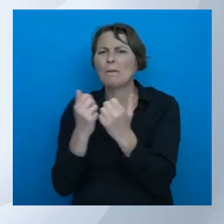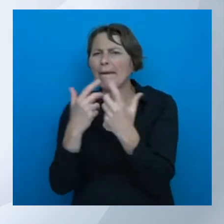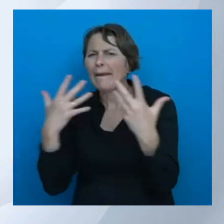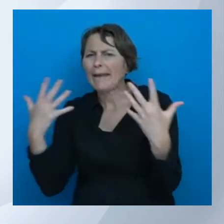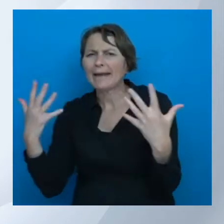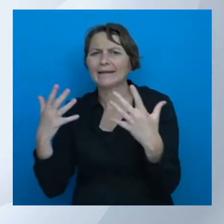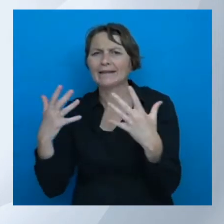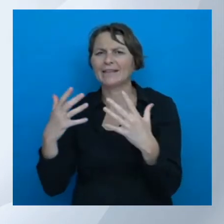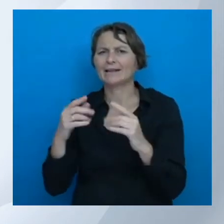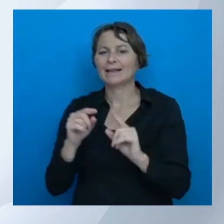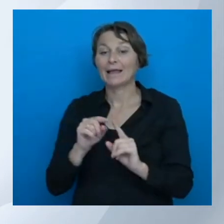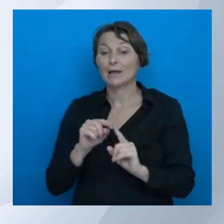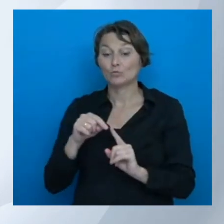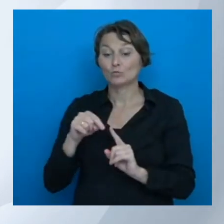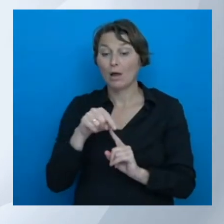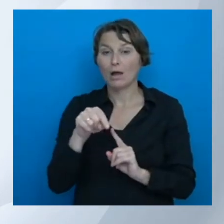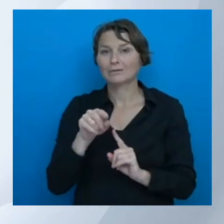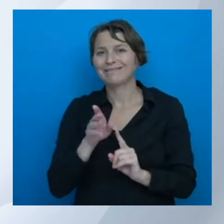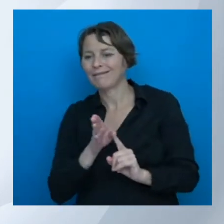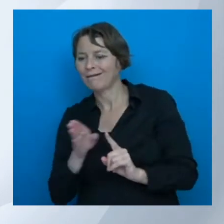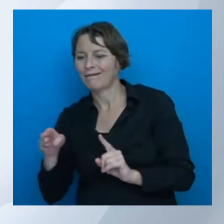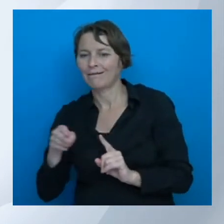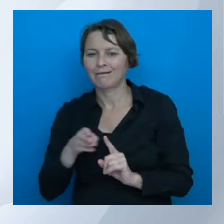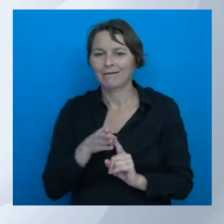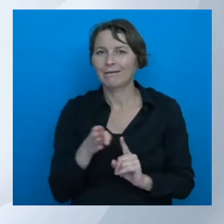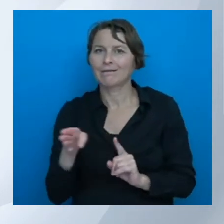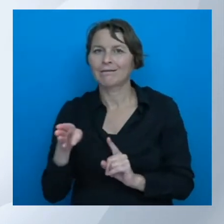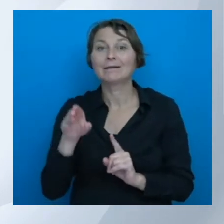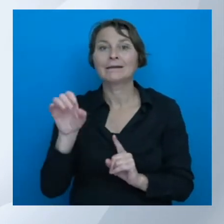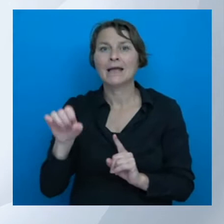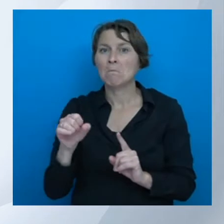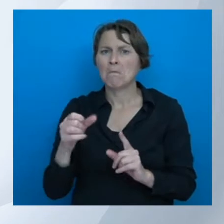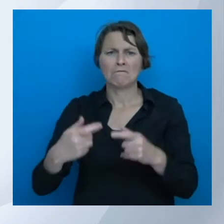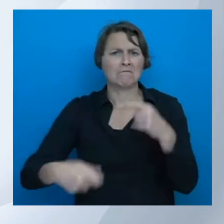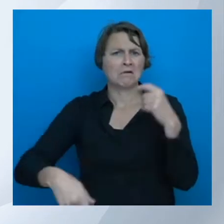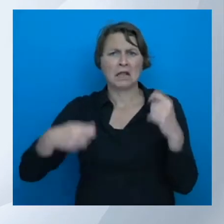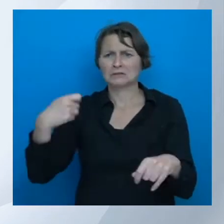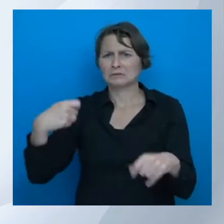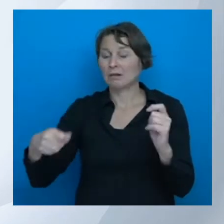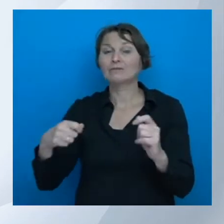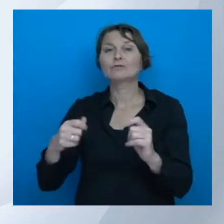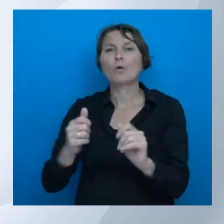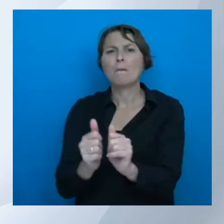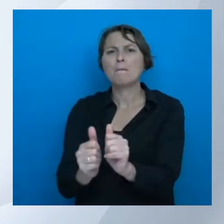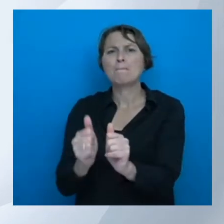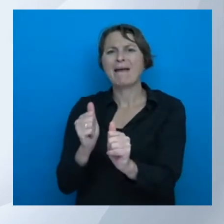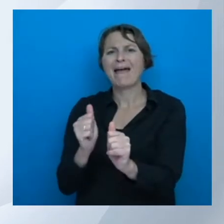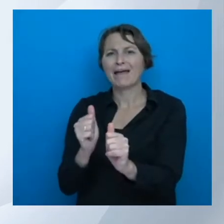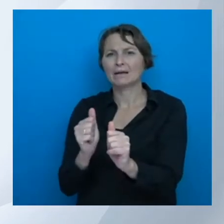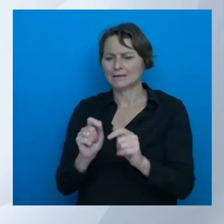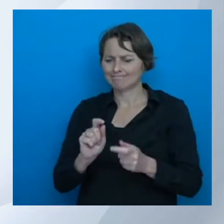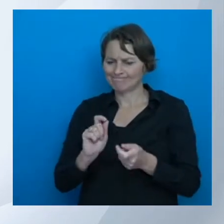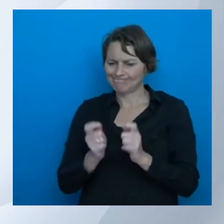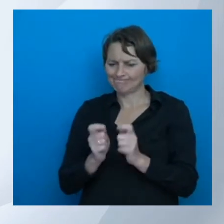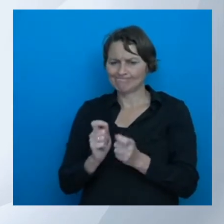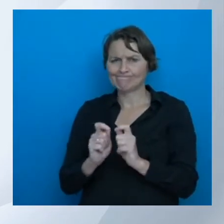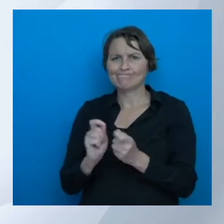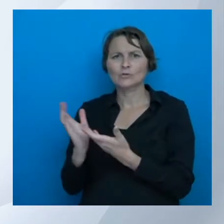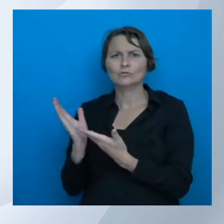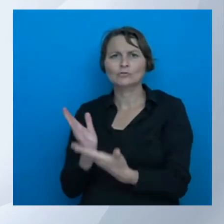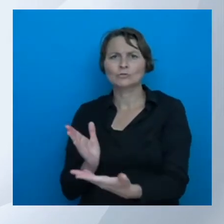rules. It's fully flexible. You configure backend services that live